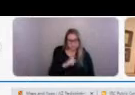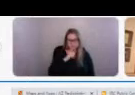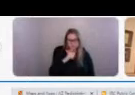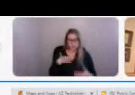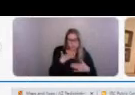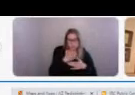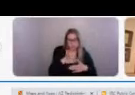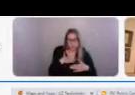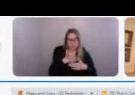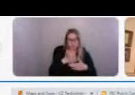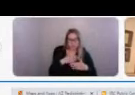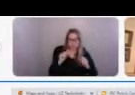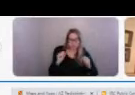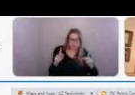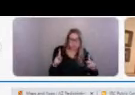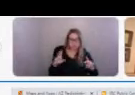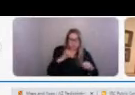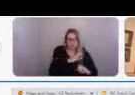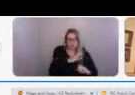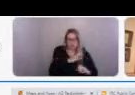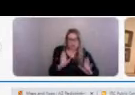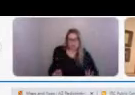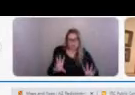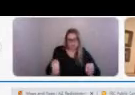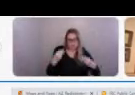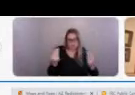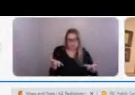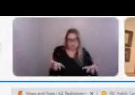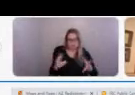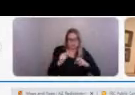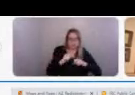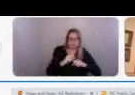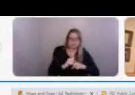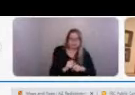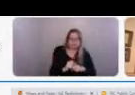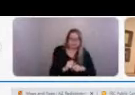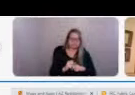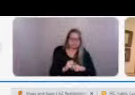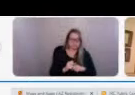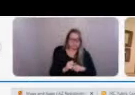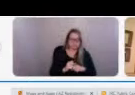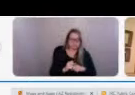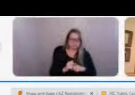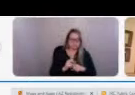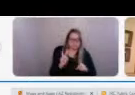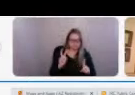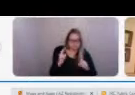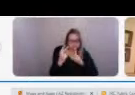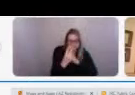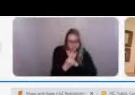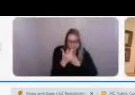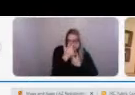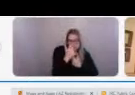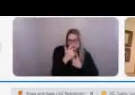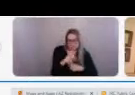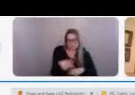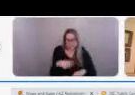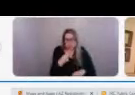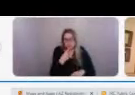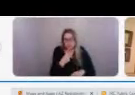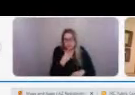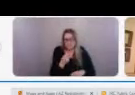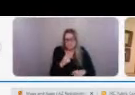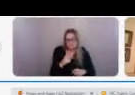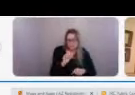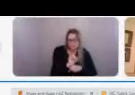the opportunity that the commissioners have given us to express our our concern or or interest and as you can tell from my work